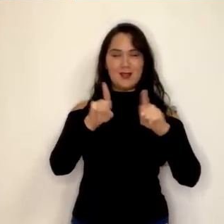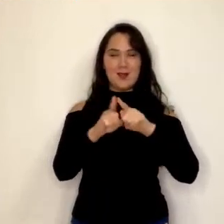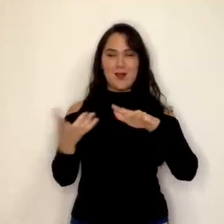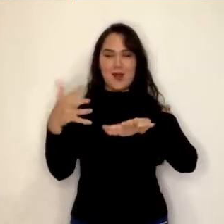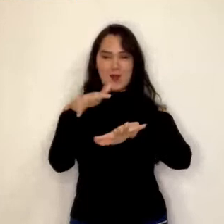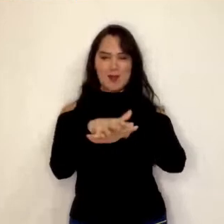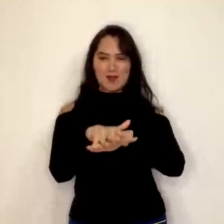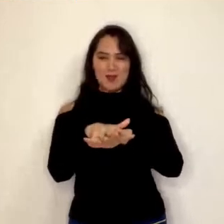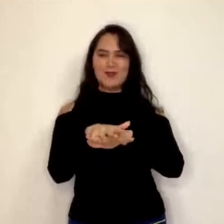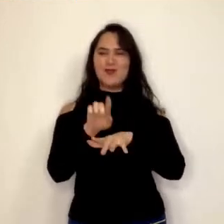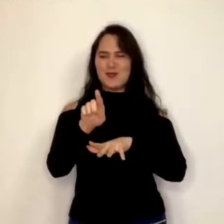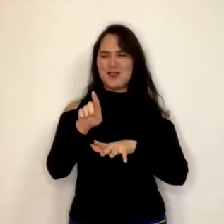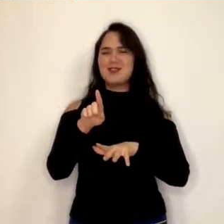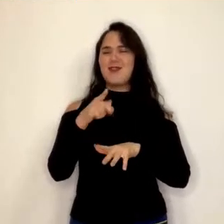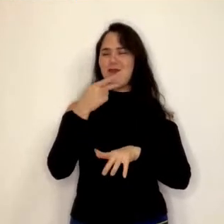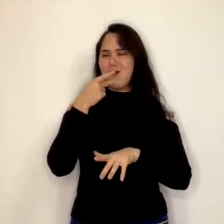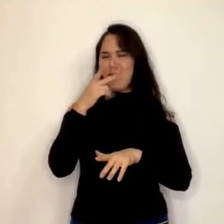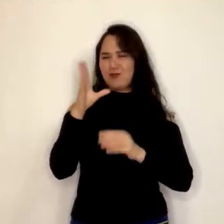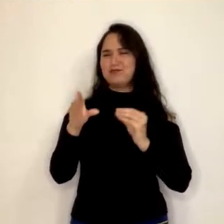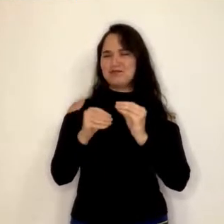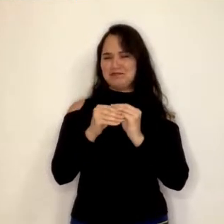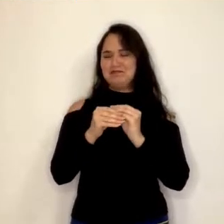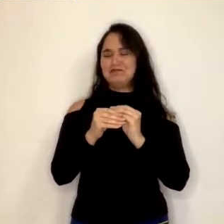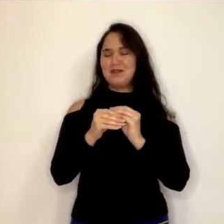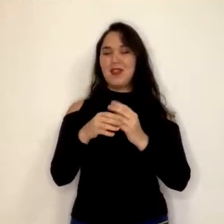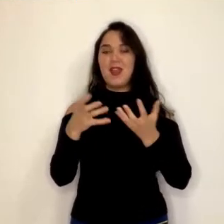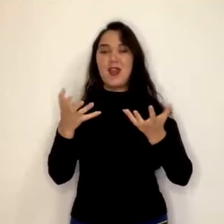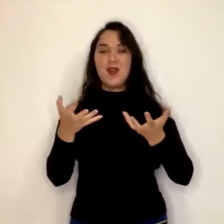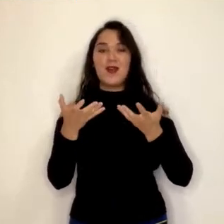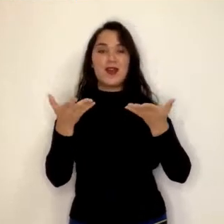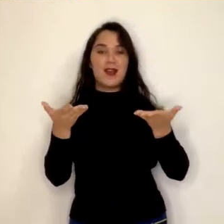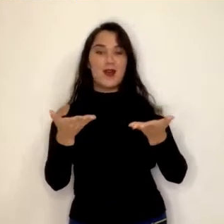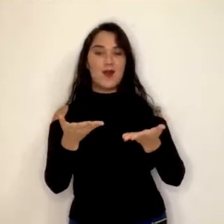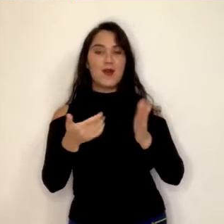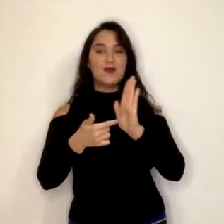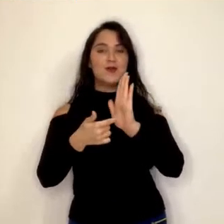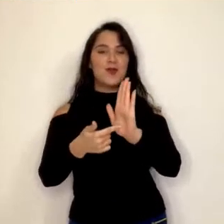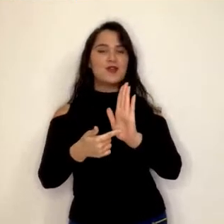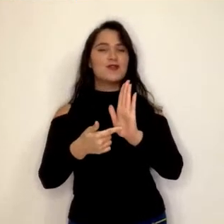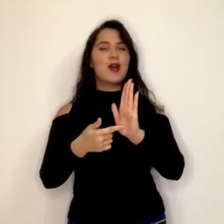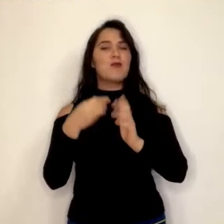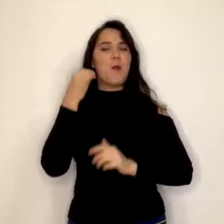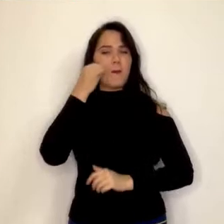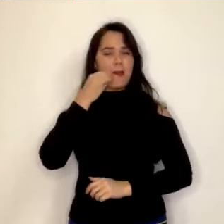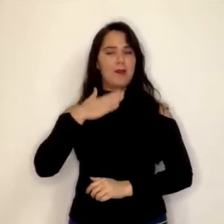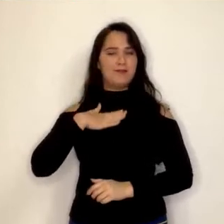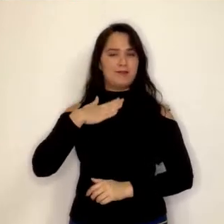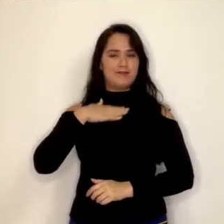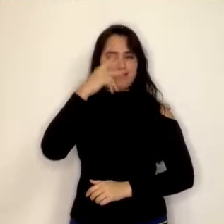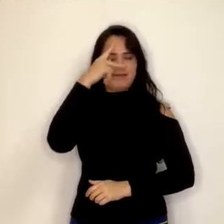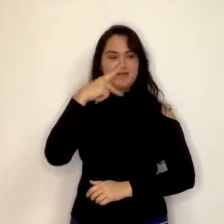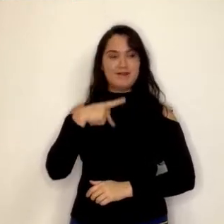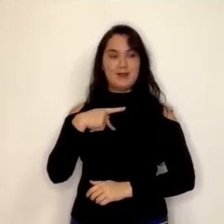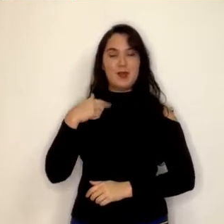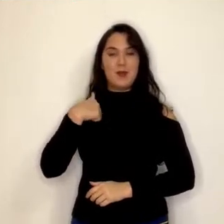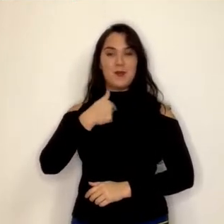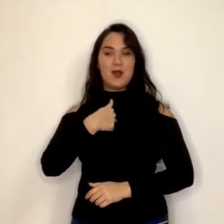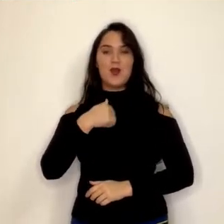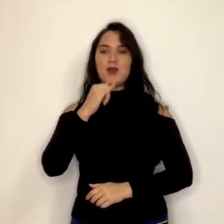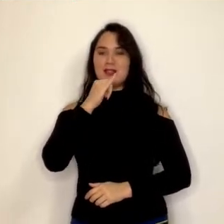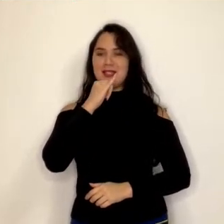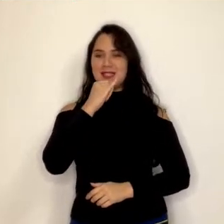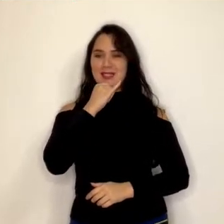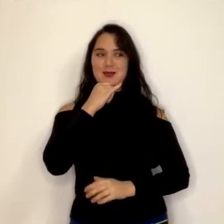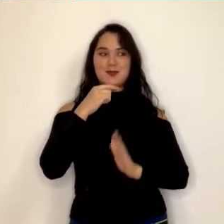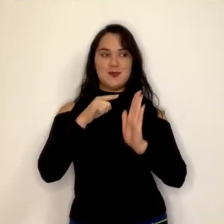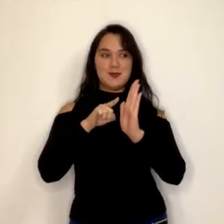and inclusion and education and inclusion. And I would like to bring up a personal example so that